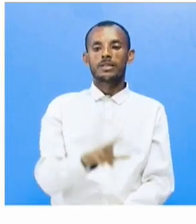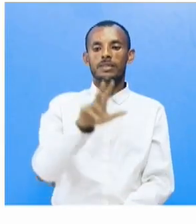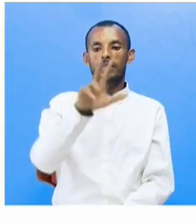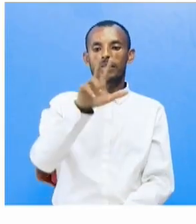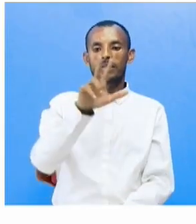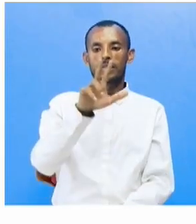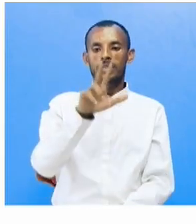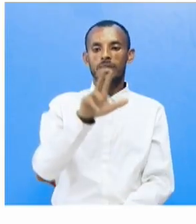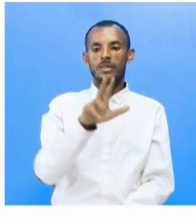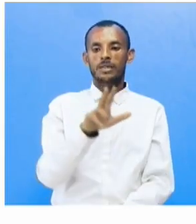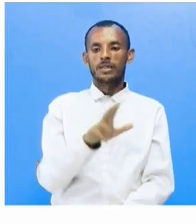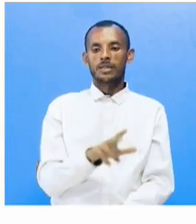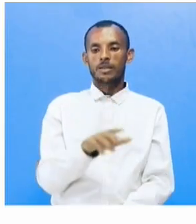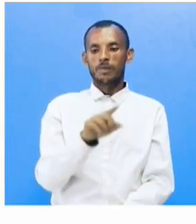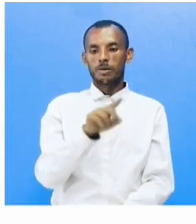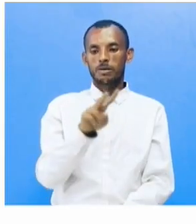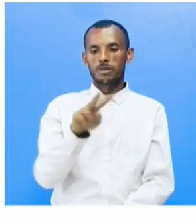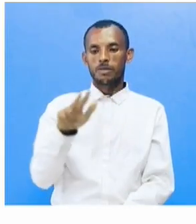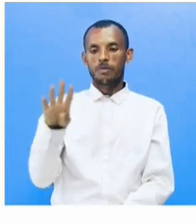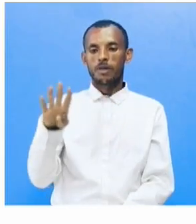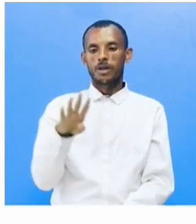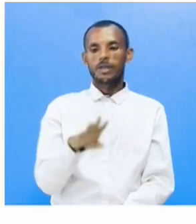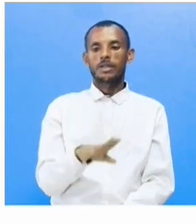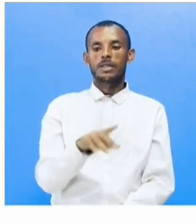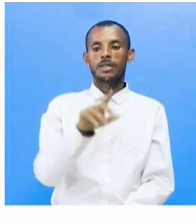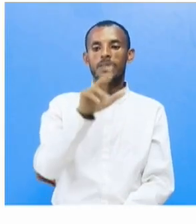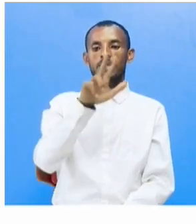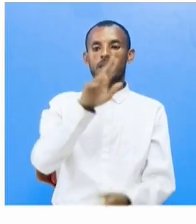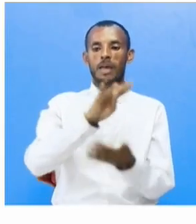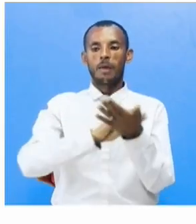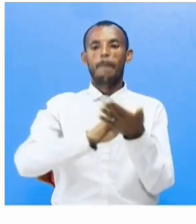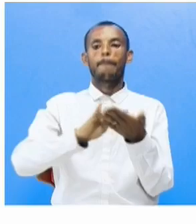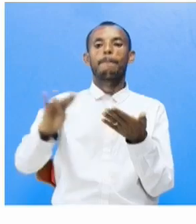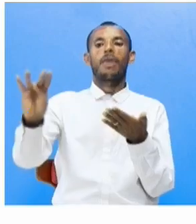3. 1, 2, 3, 4, 6, 0, 3 million becomes